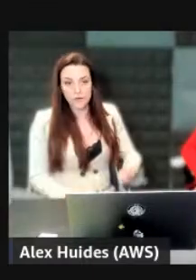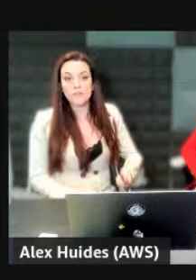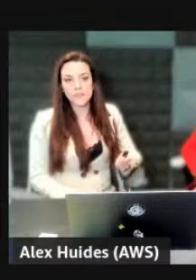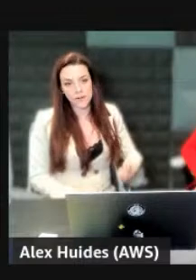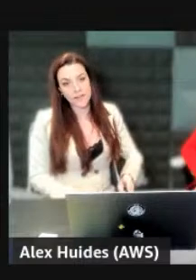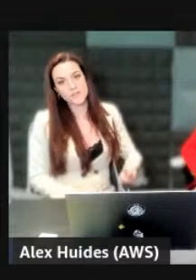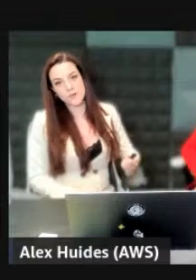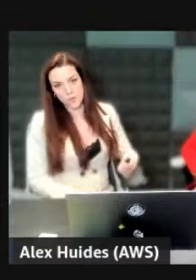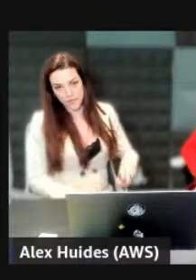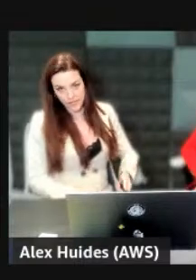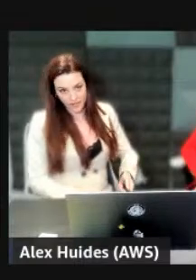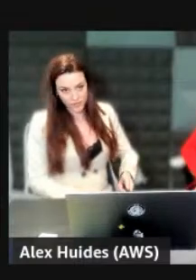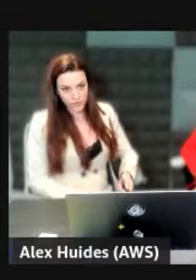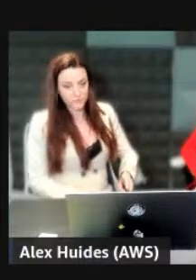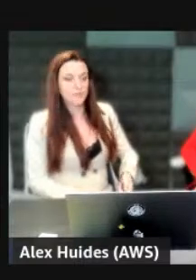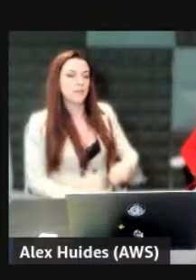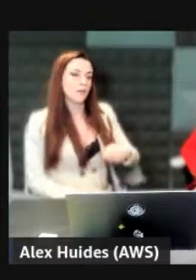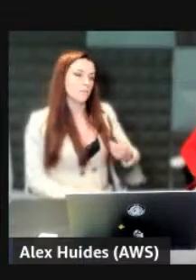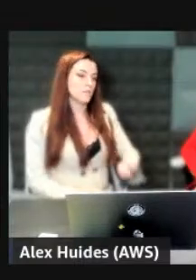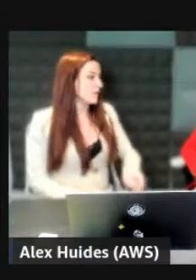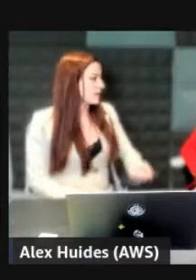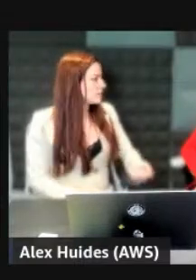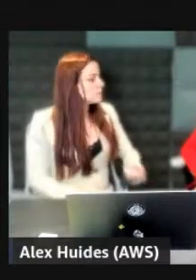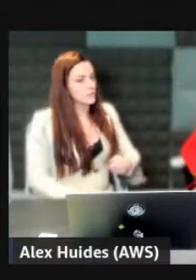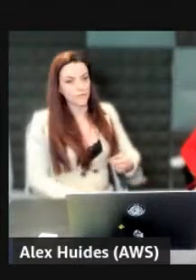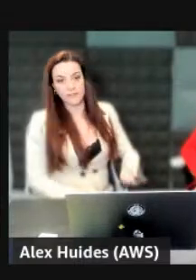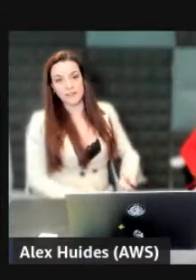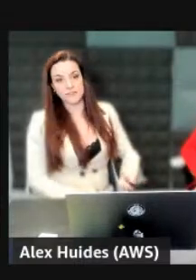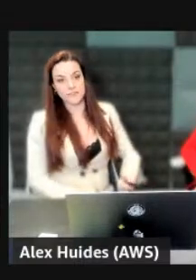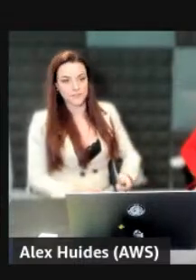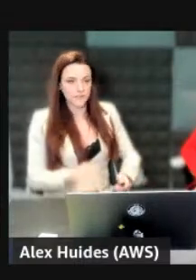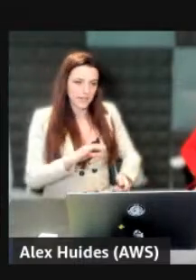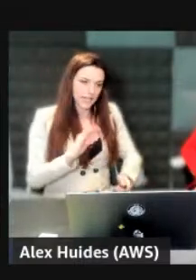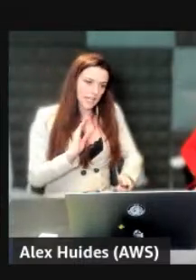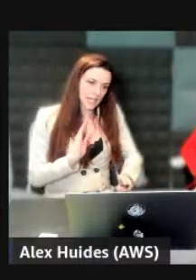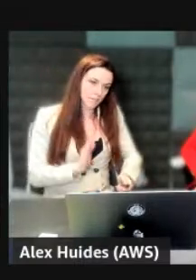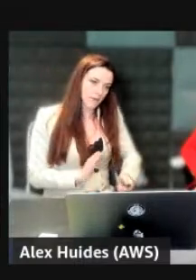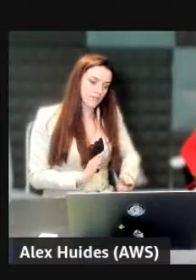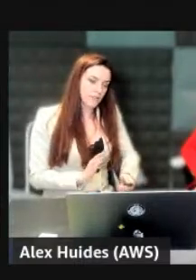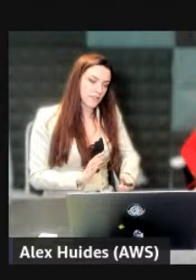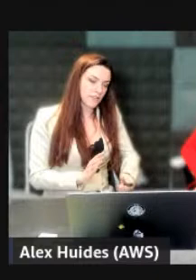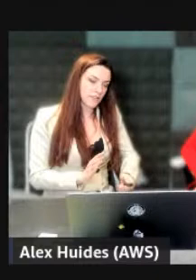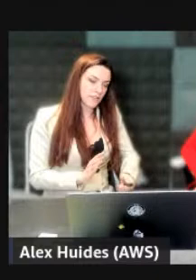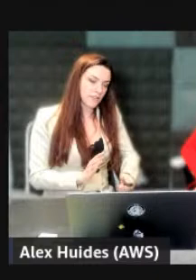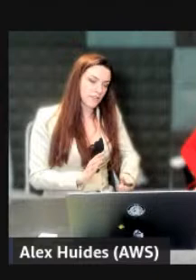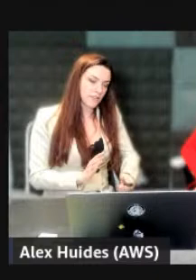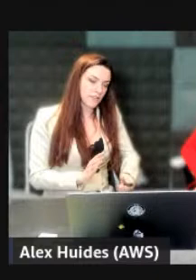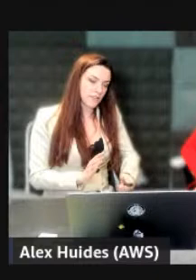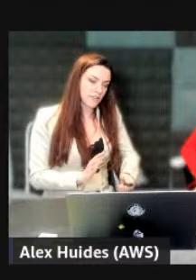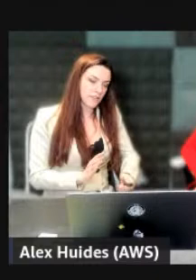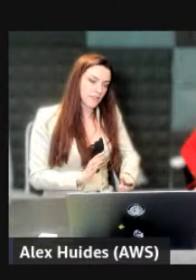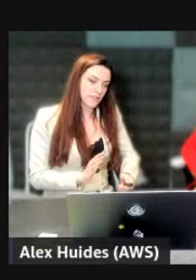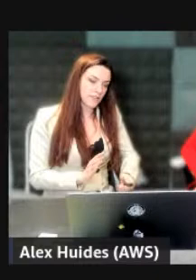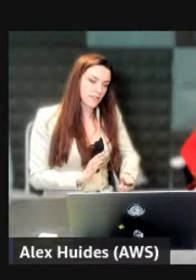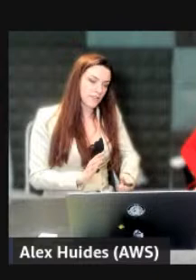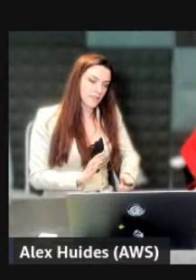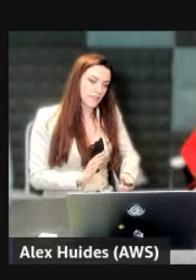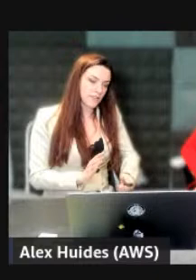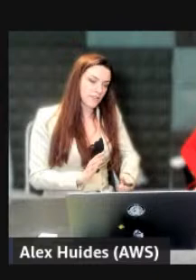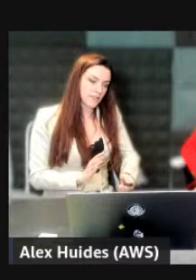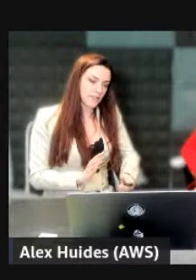provide cross-cluster communication between two different clusters. In particular, we have two Amazon